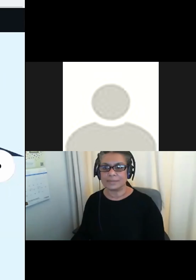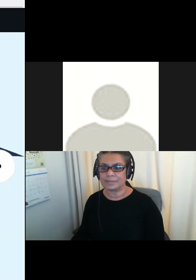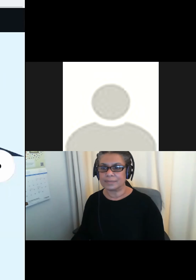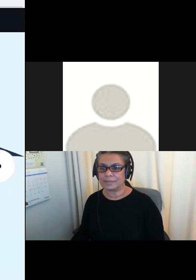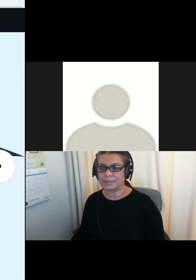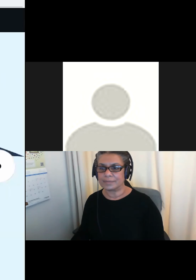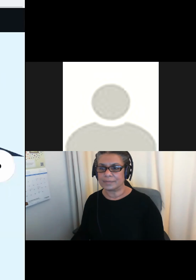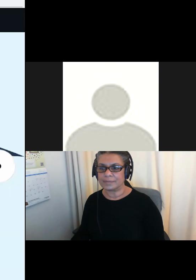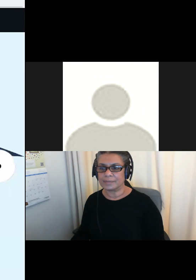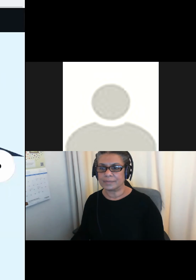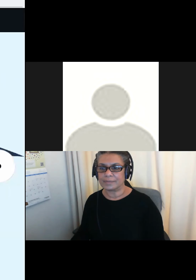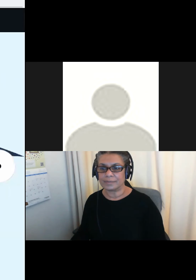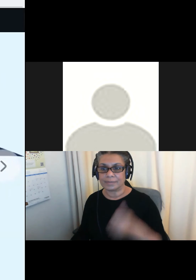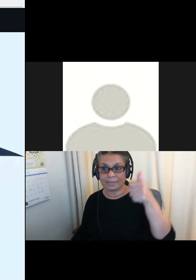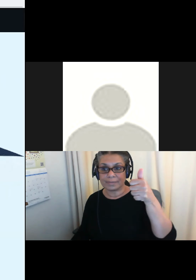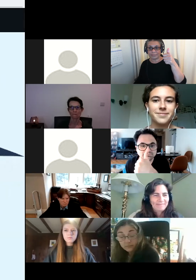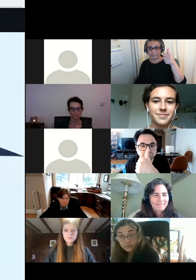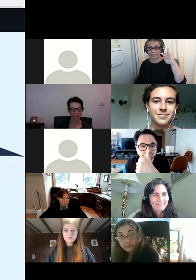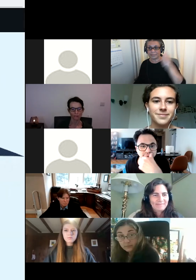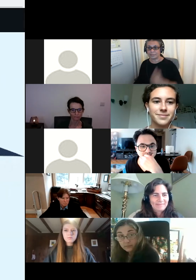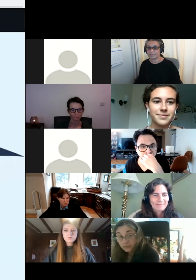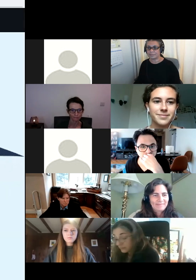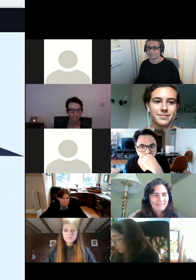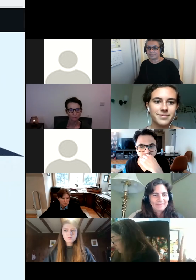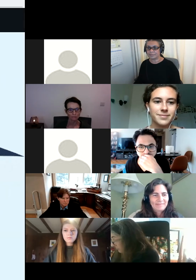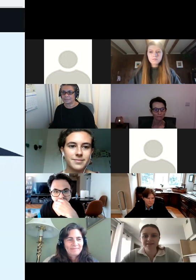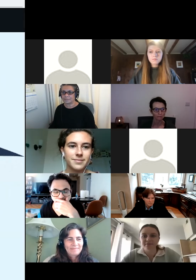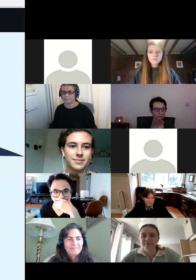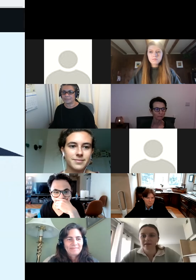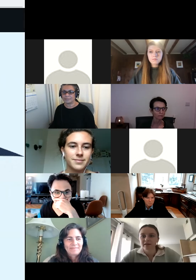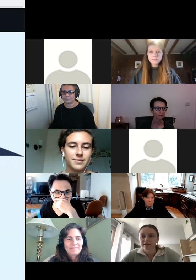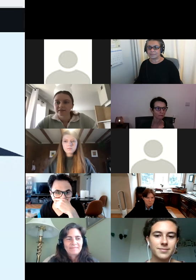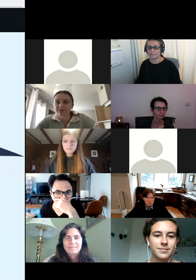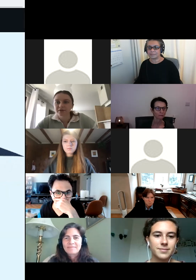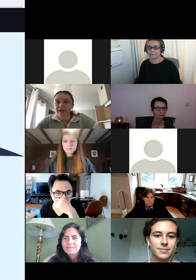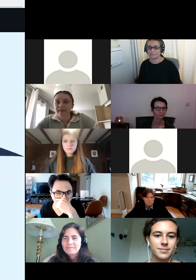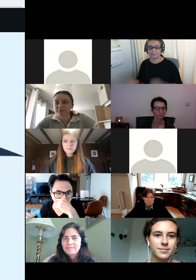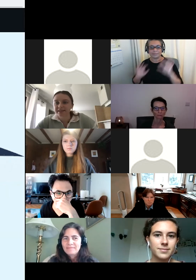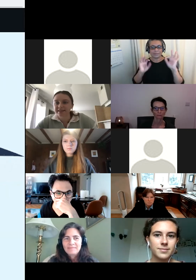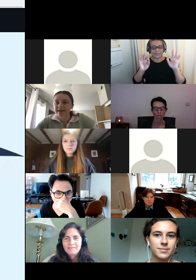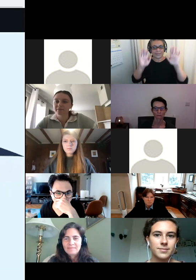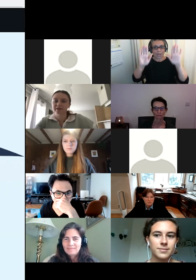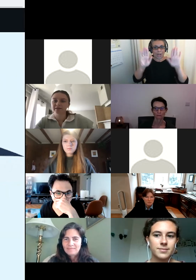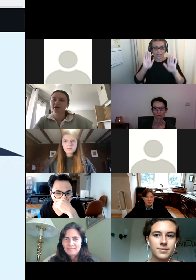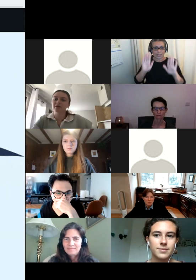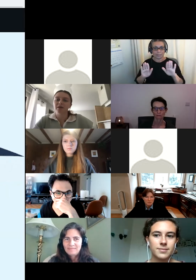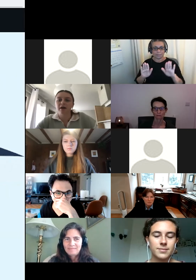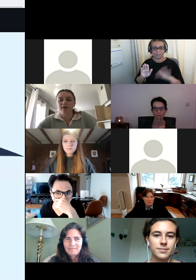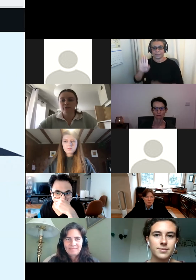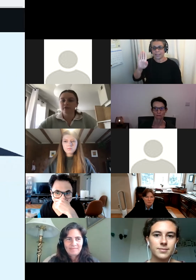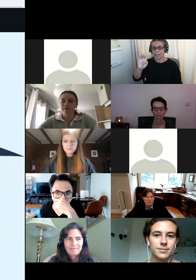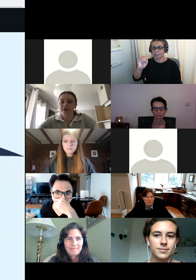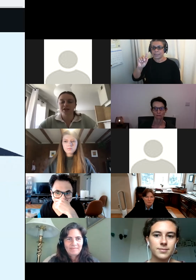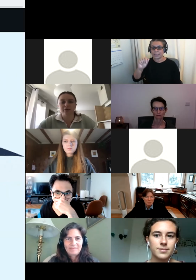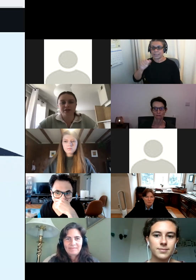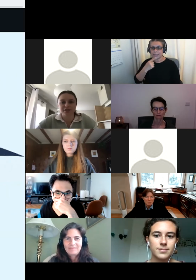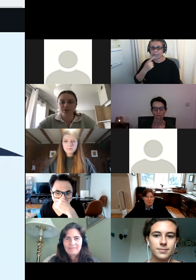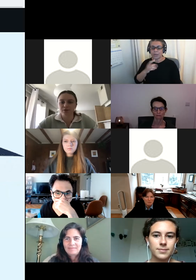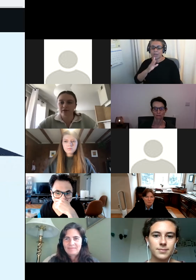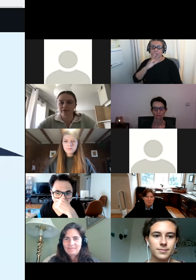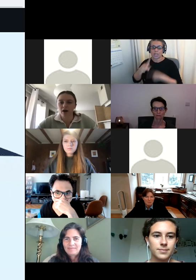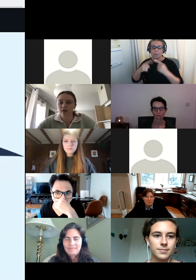Okay, can you all see that? Yes, we can. Great. Awesome. So yeah, like Bettina said, I'm going to talk a bit about human flourishing,